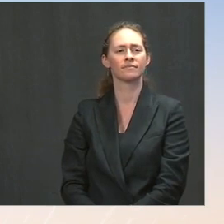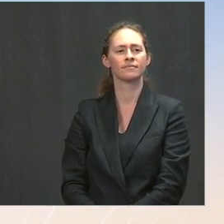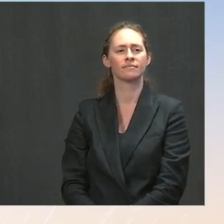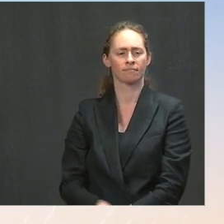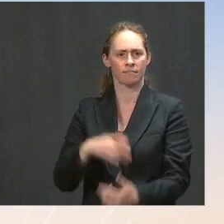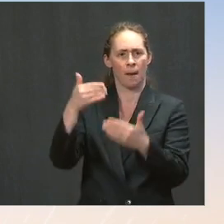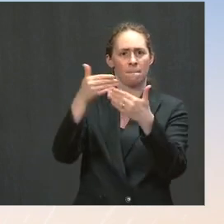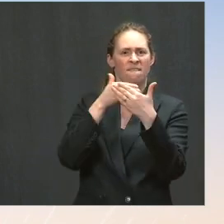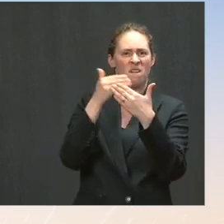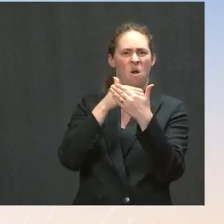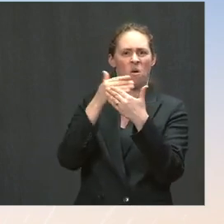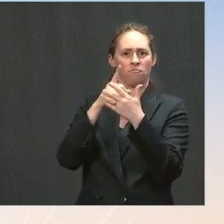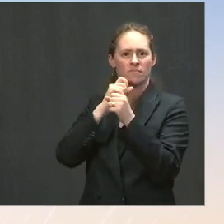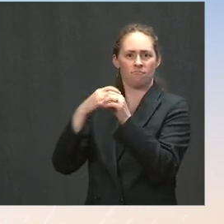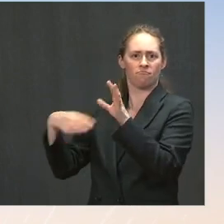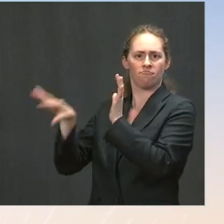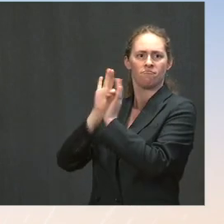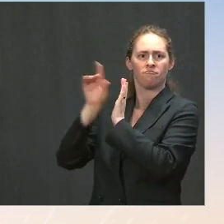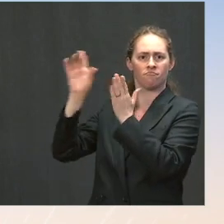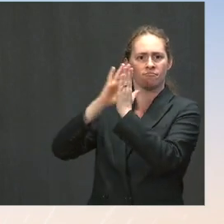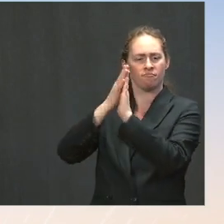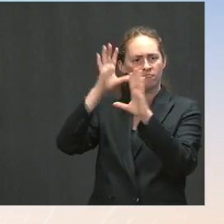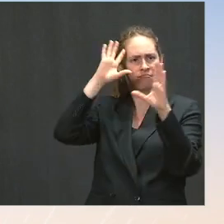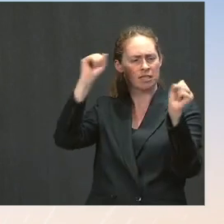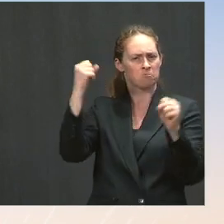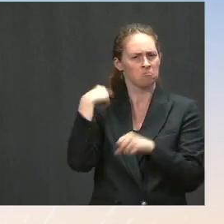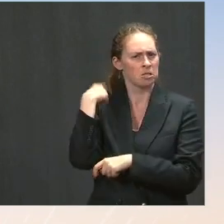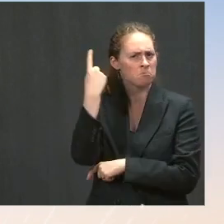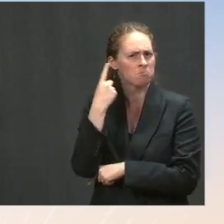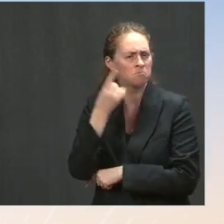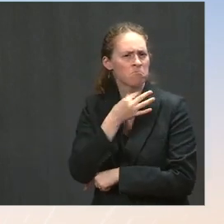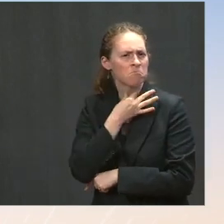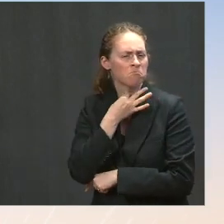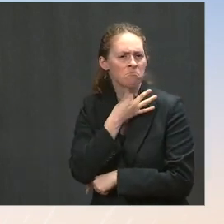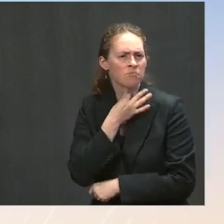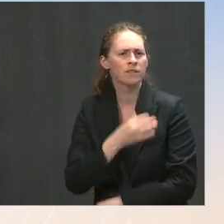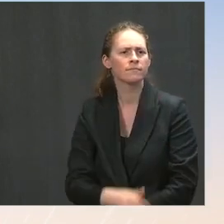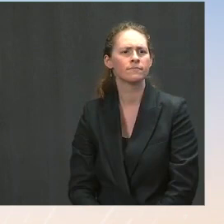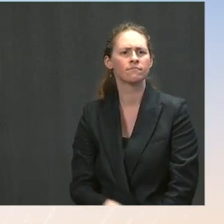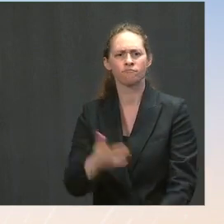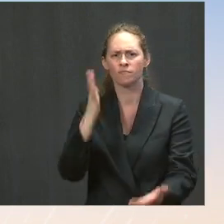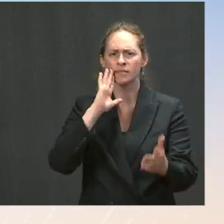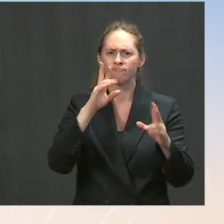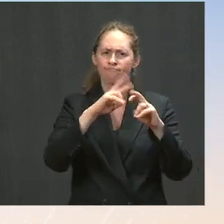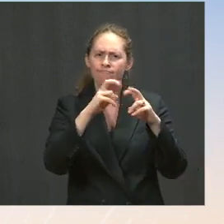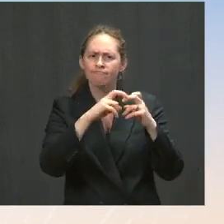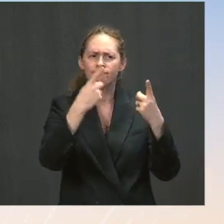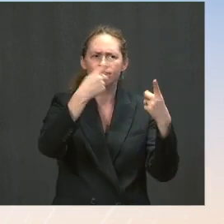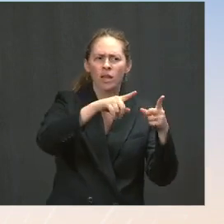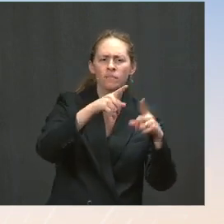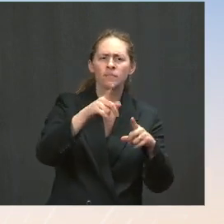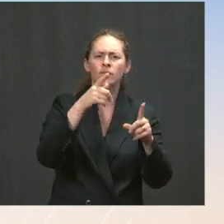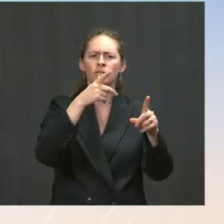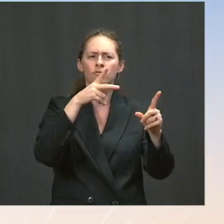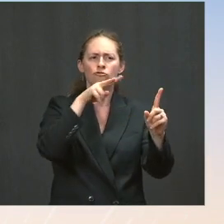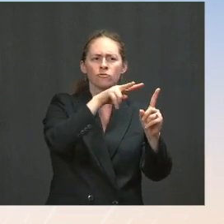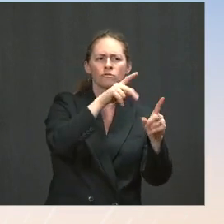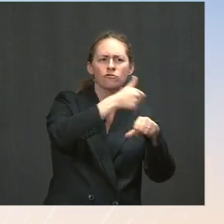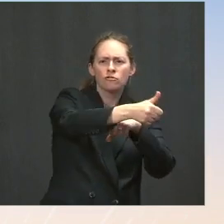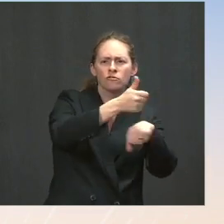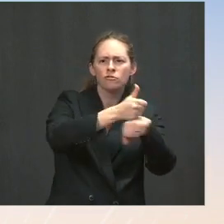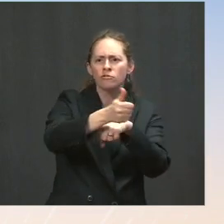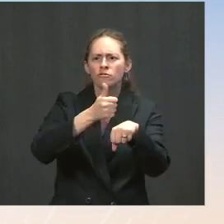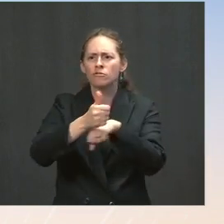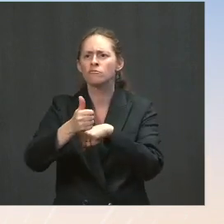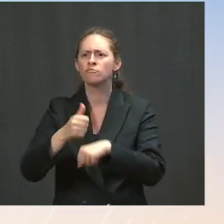any particular position on those cases, such as being aggressive in charging and prosecuting them? I don't have anything more on this. I'm